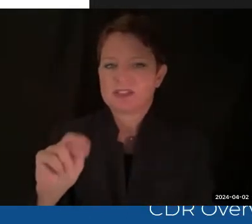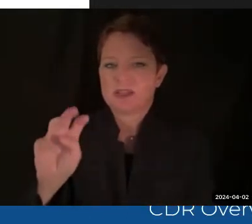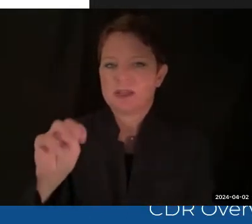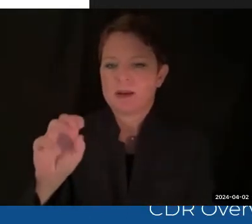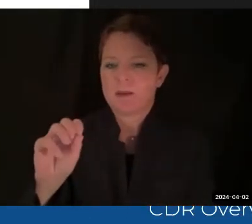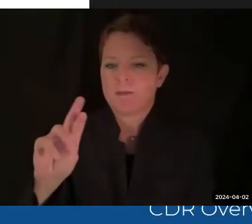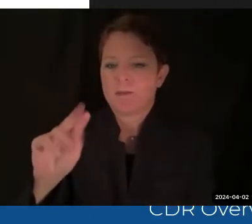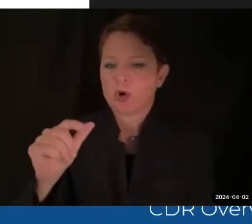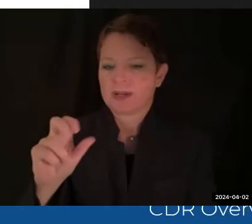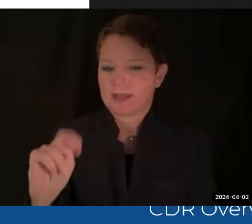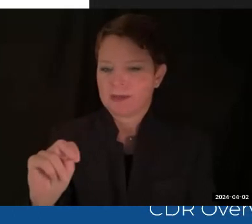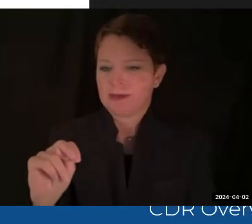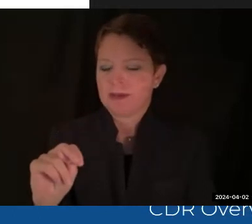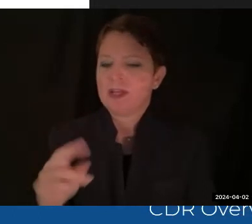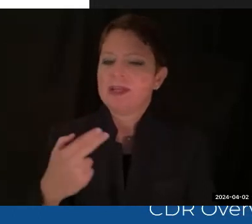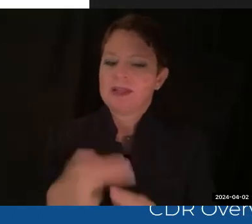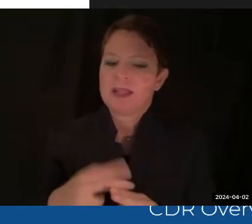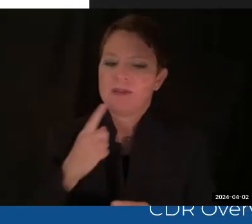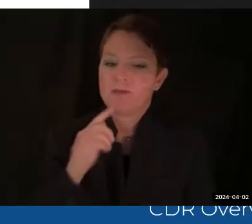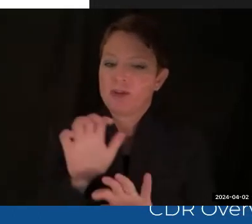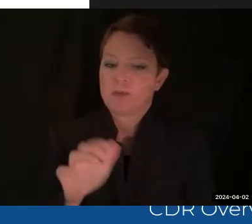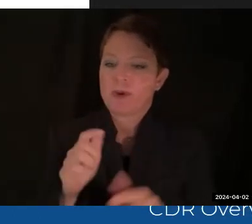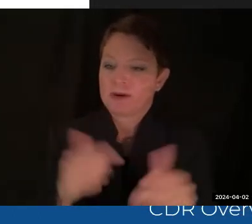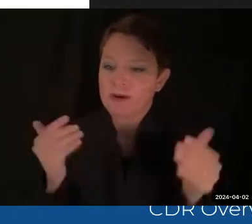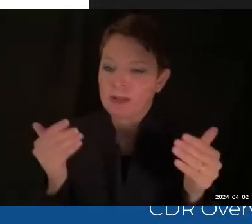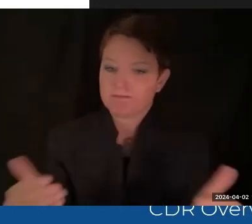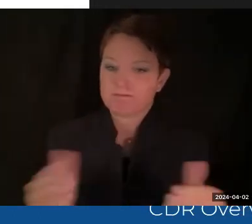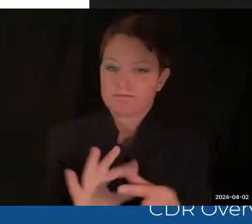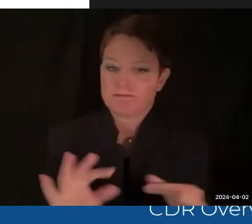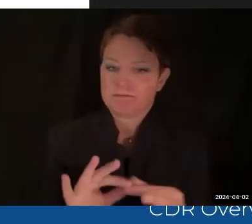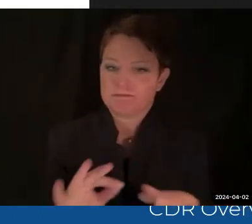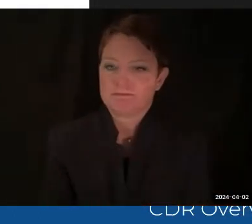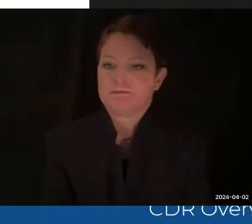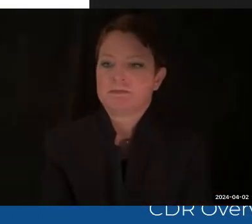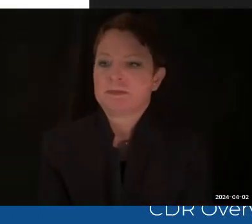Morgan. You can state your name for the record.